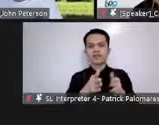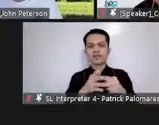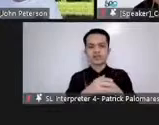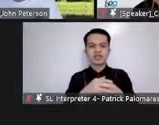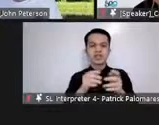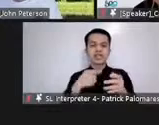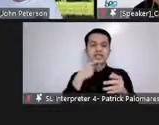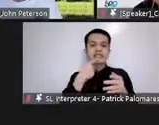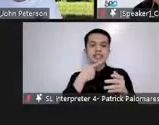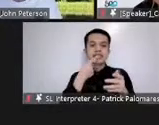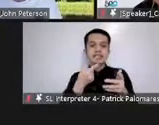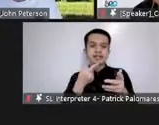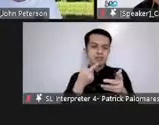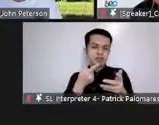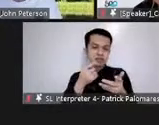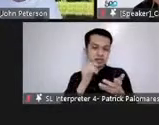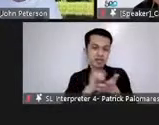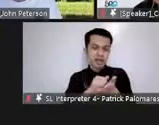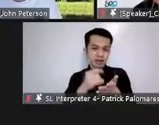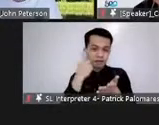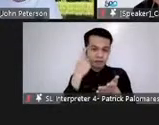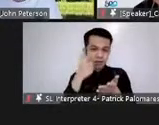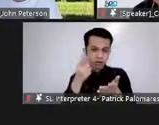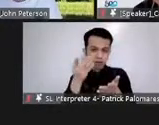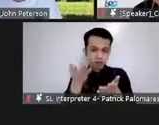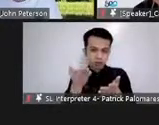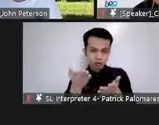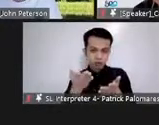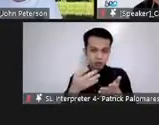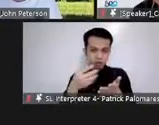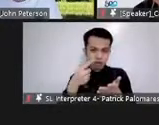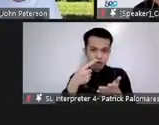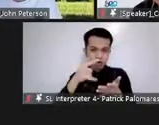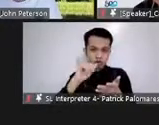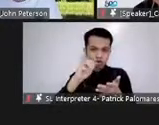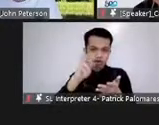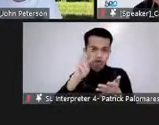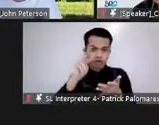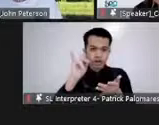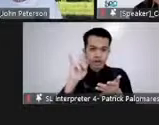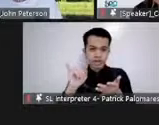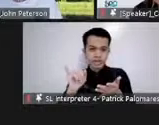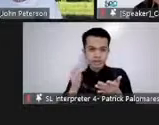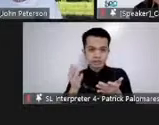that answers your question, Ms. Giovanni Putong.